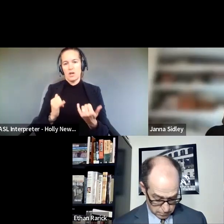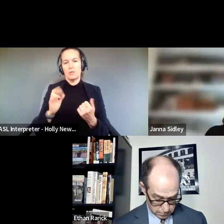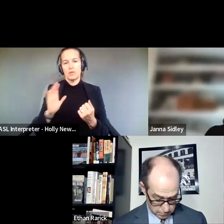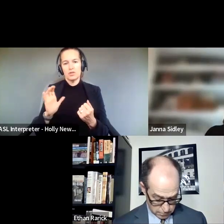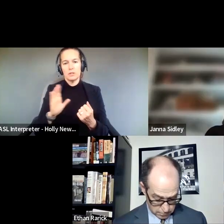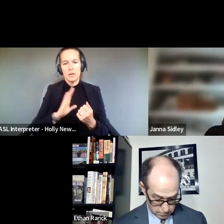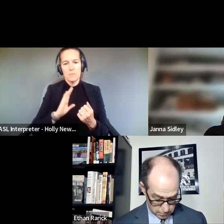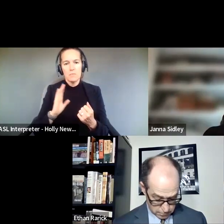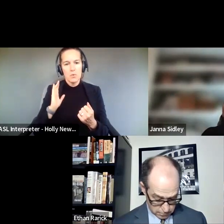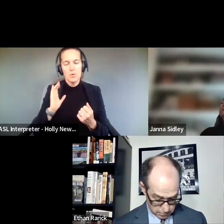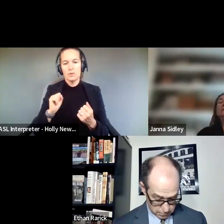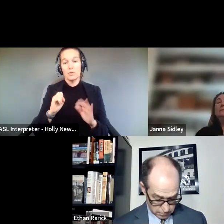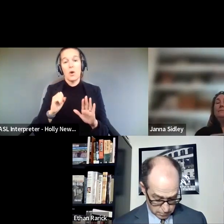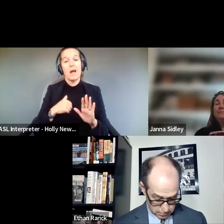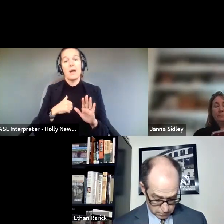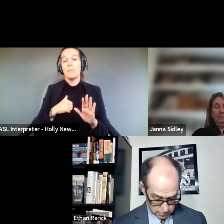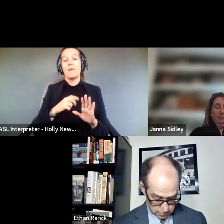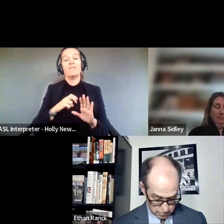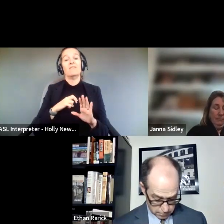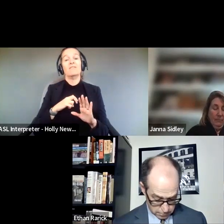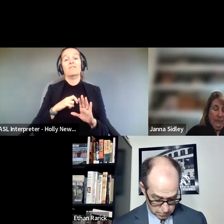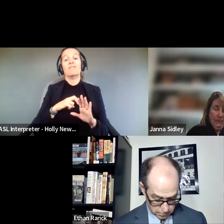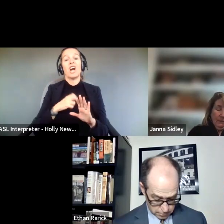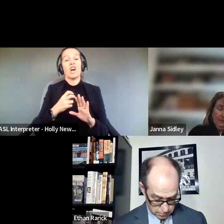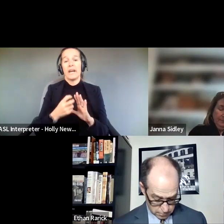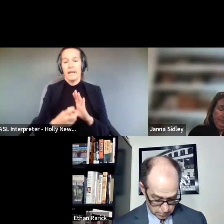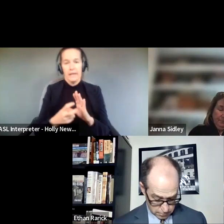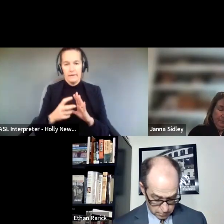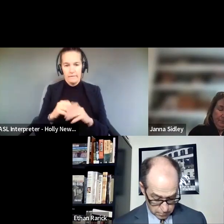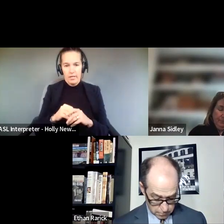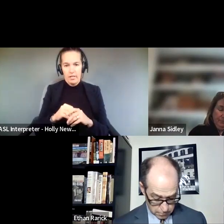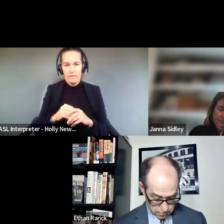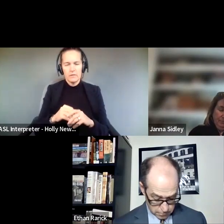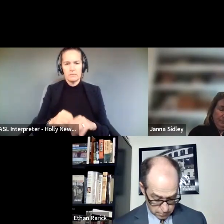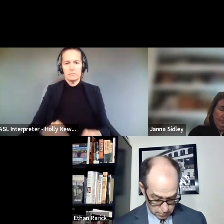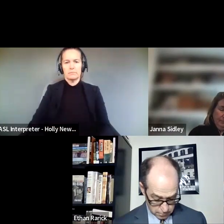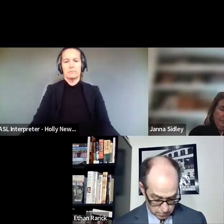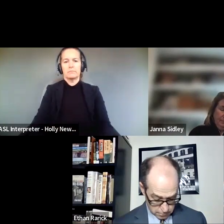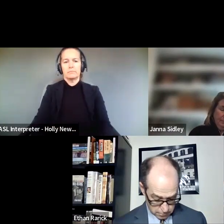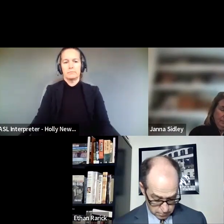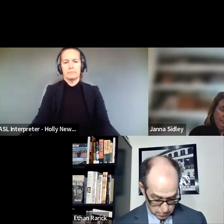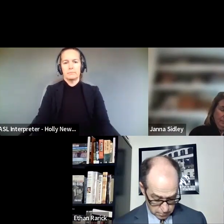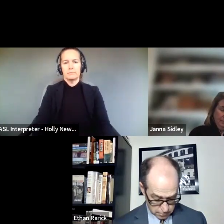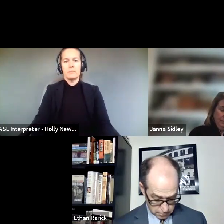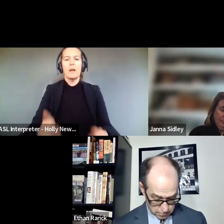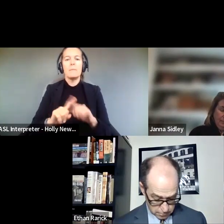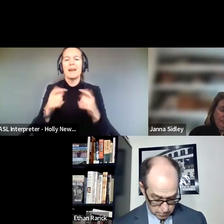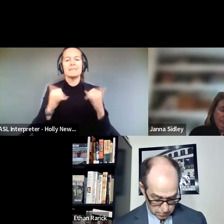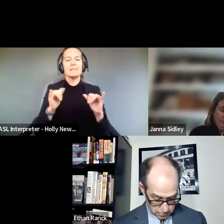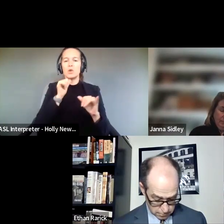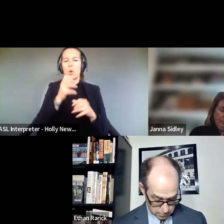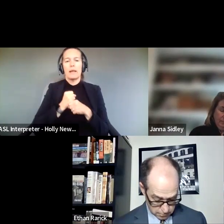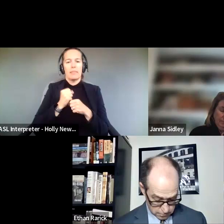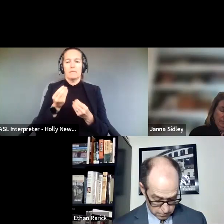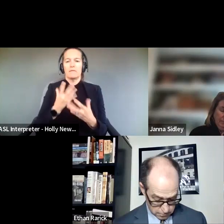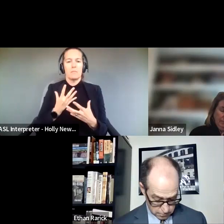Board. And so I am very involved, but I still don't get the information. I feel